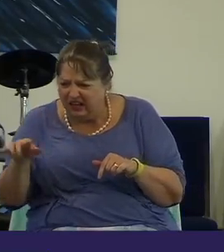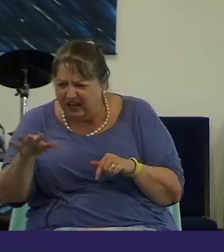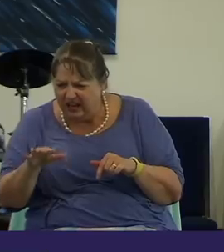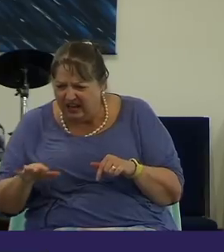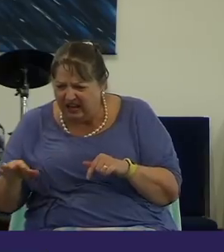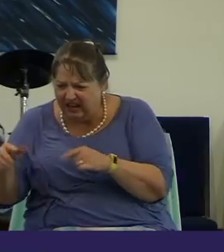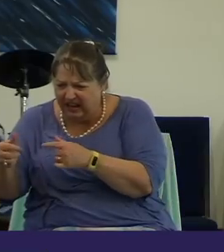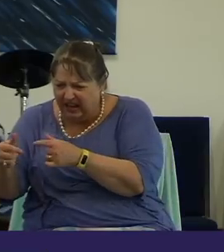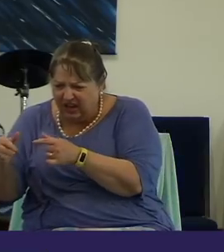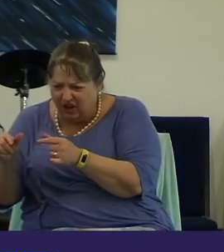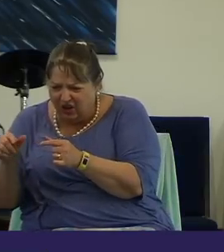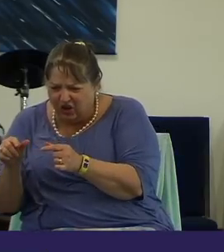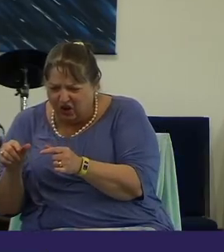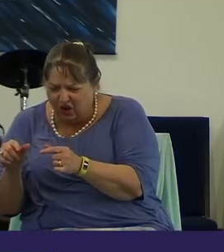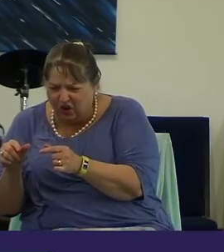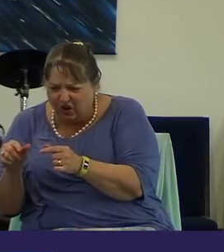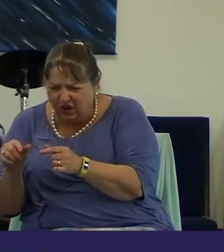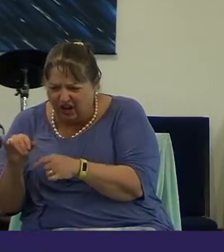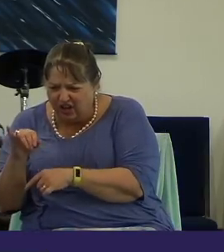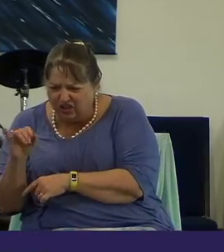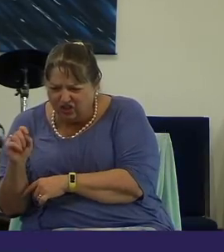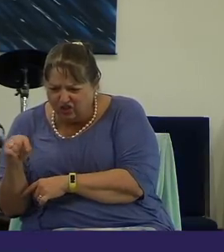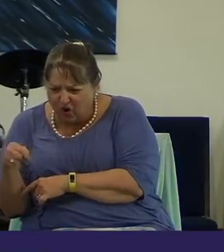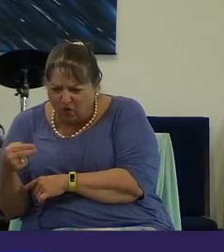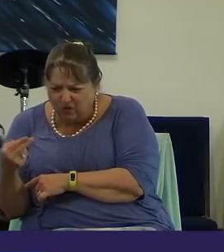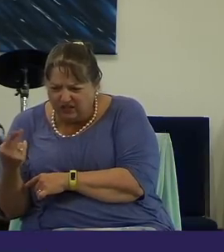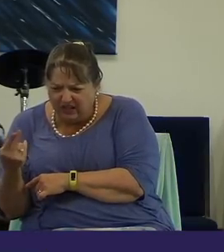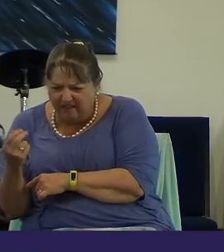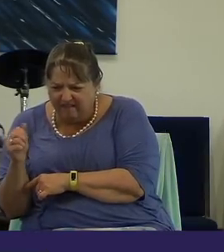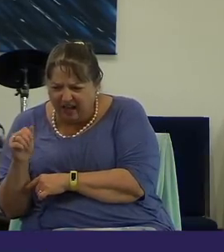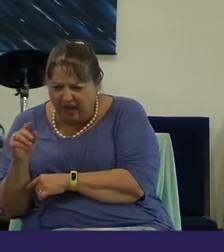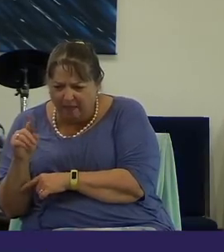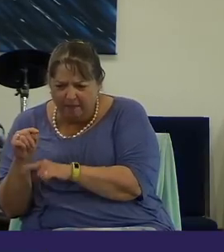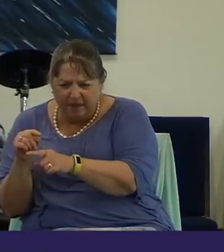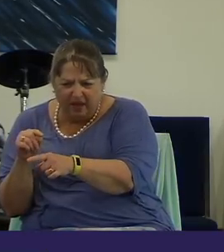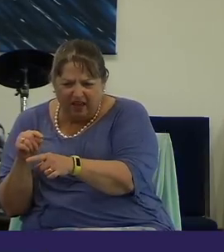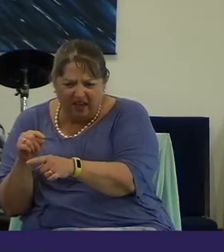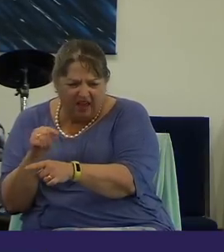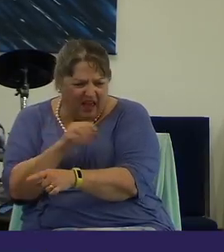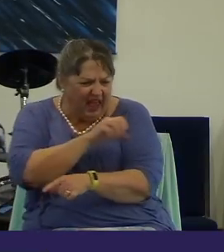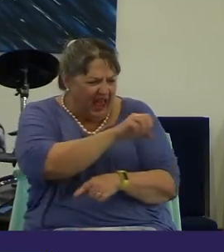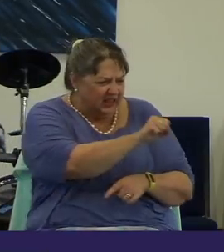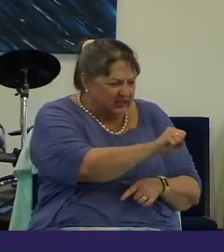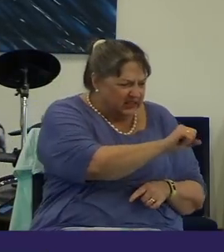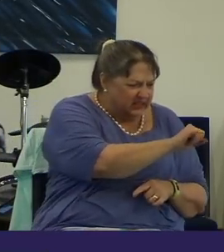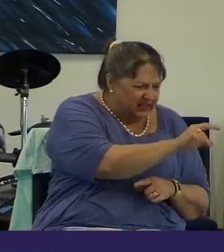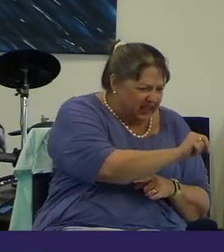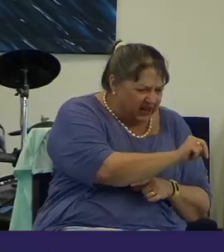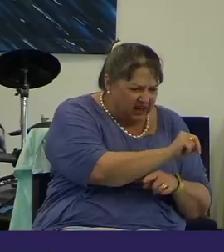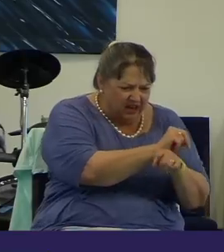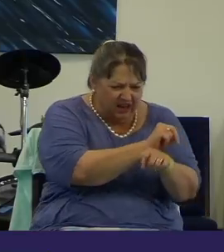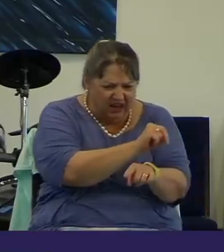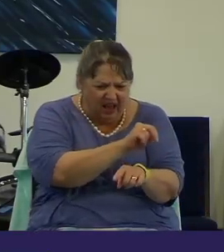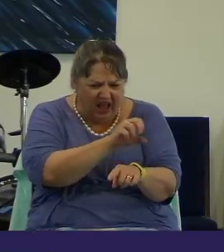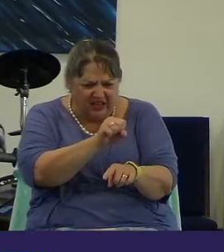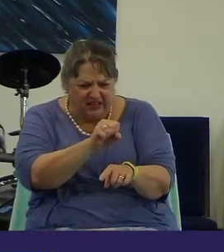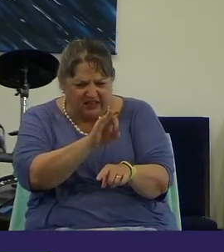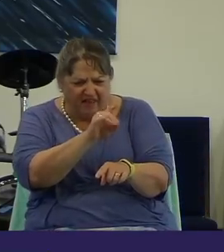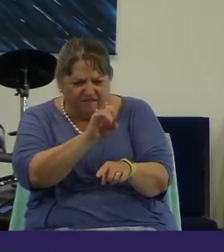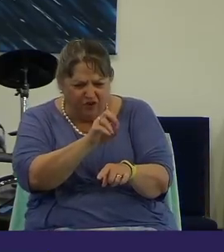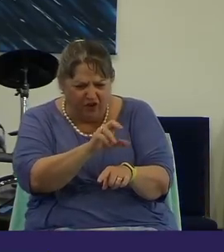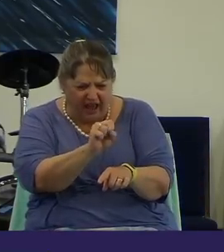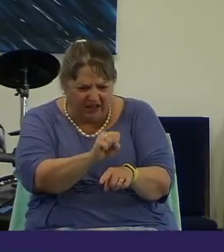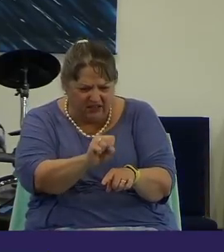the Garden of Joseph of Arimathea I call success, because it was there that